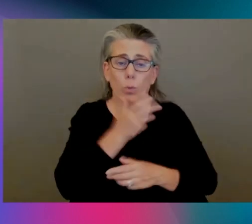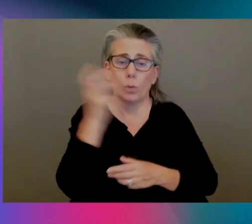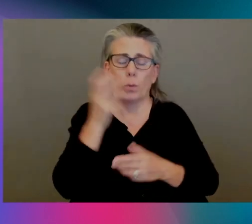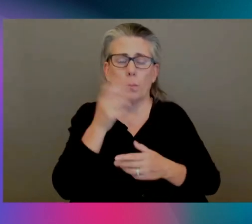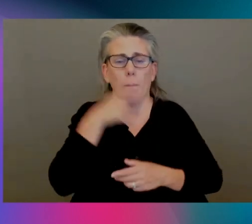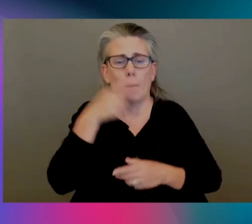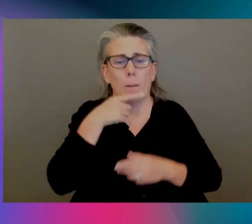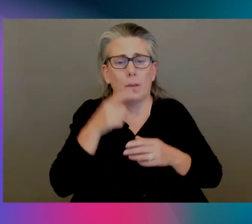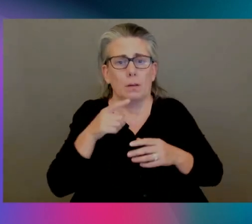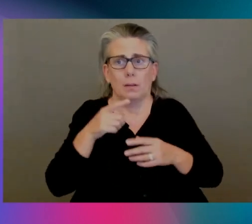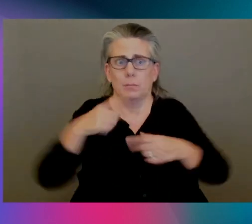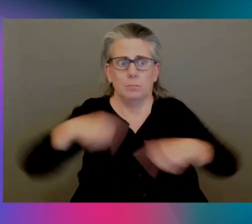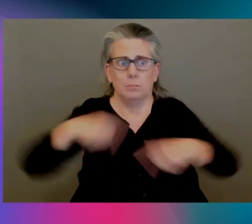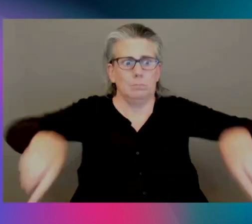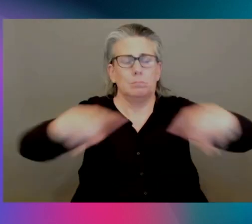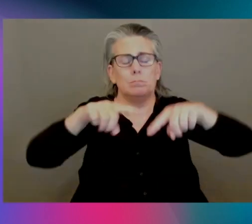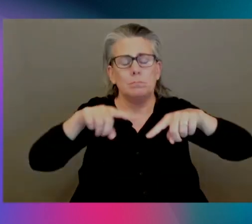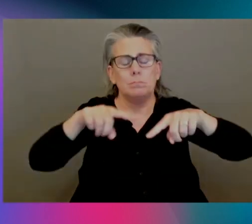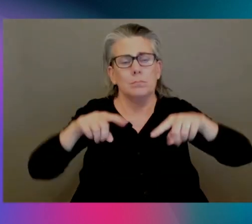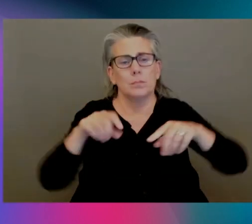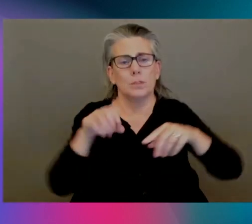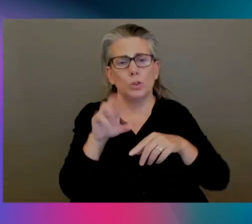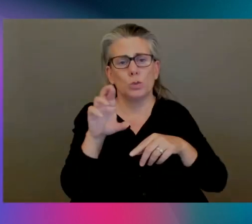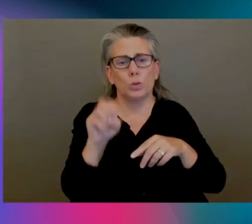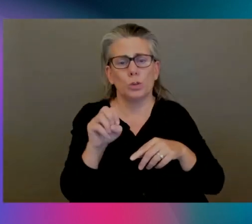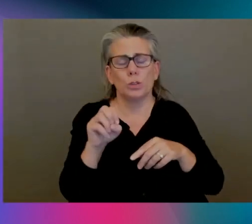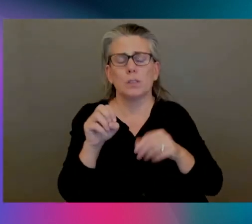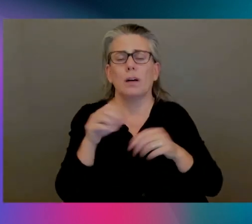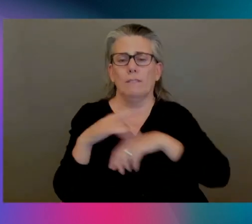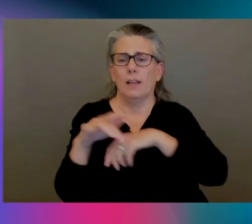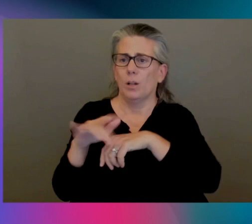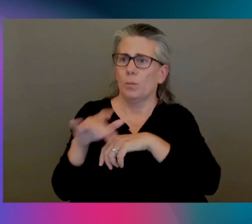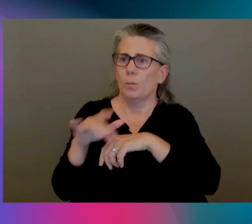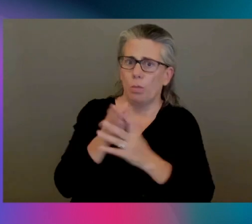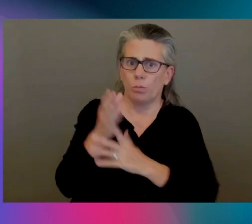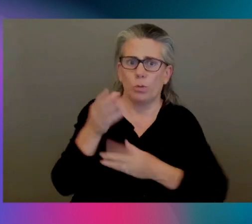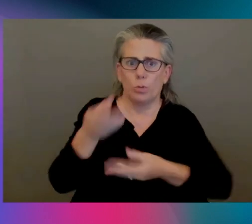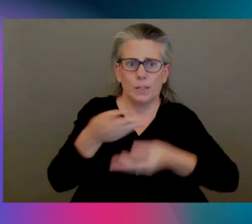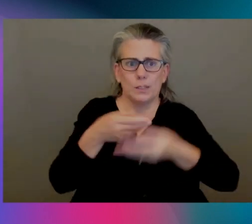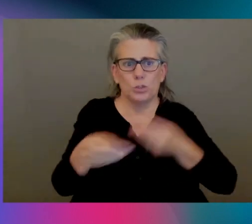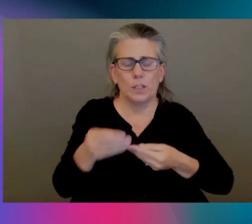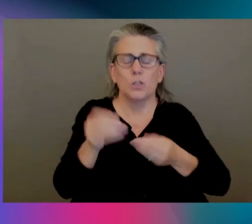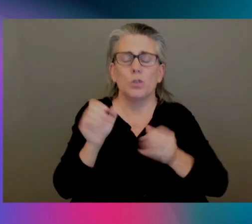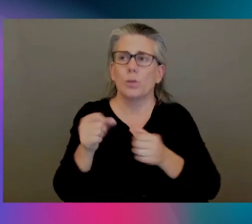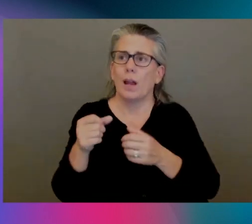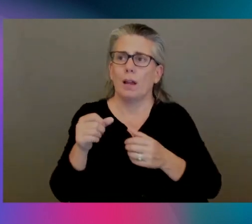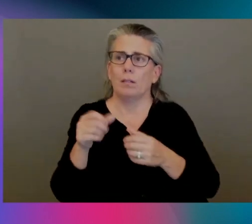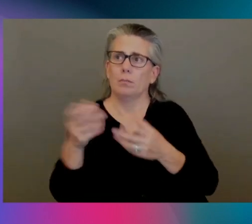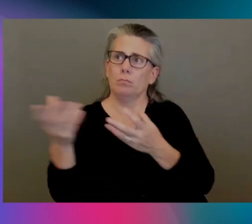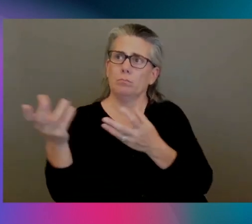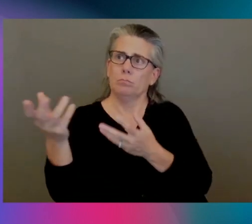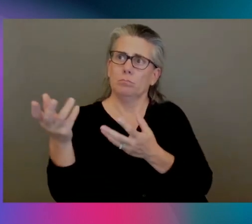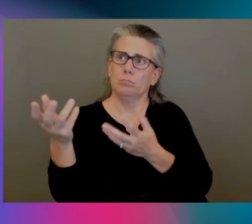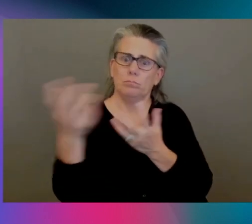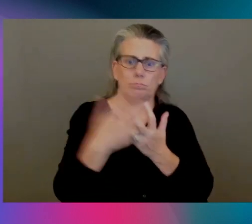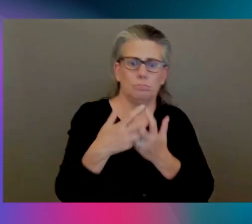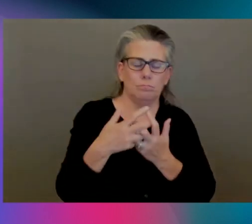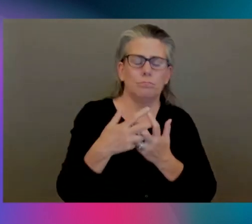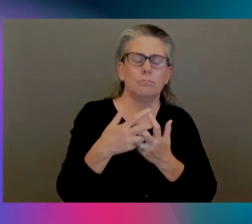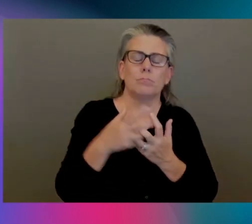good. And by having it available through the data exchange, you can natively integrate those products into your downstream services